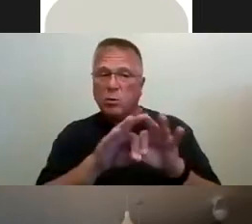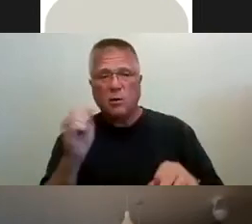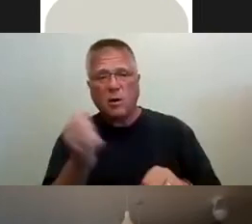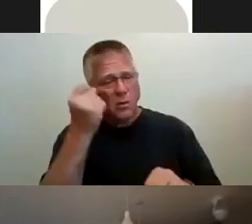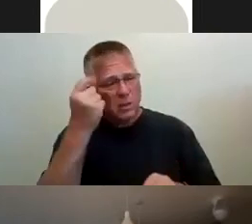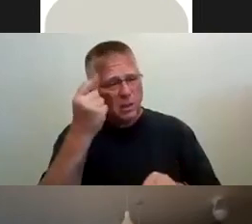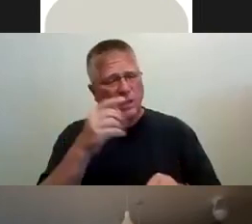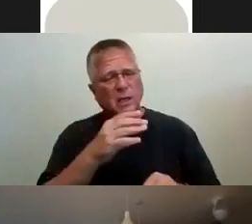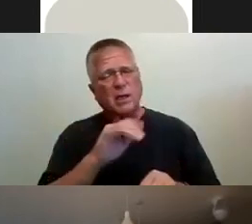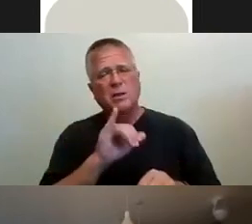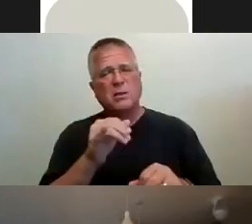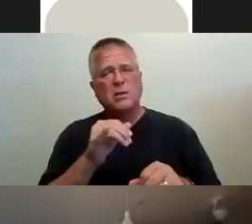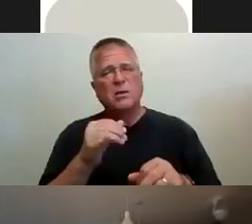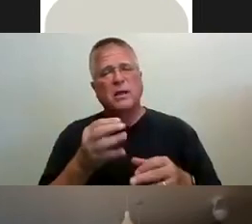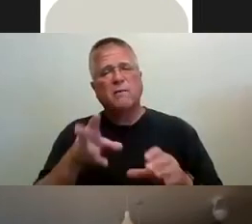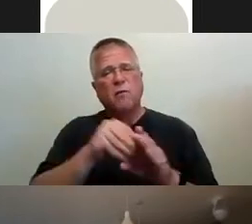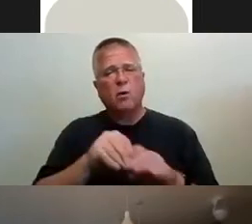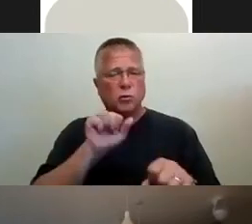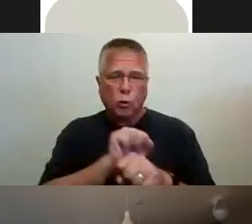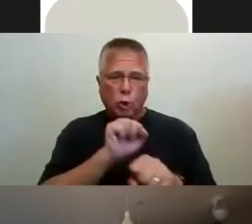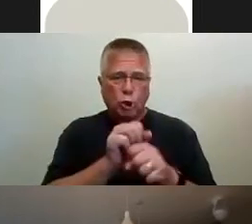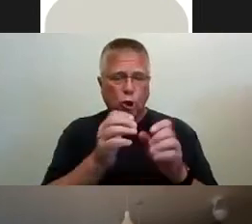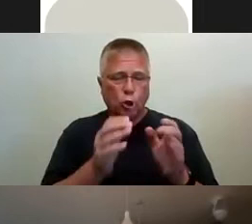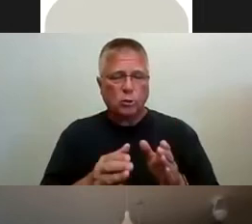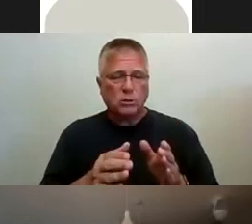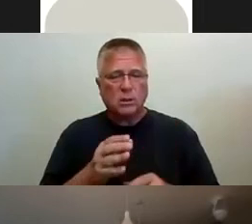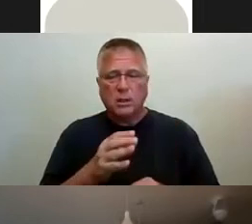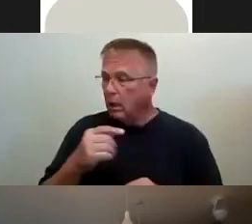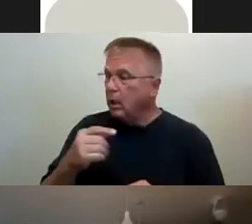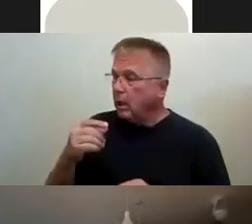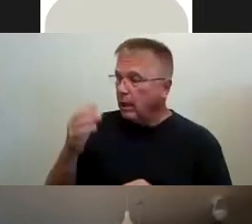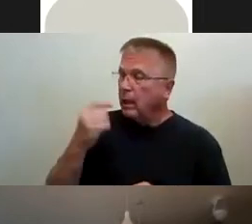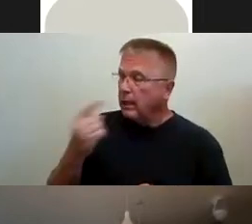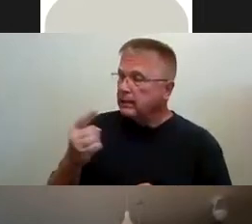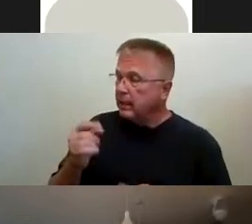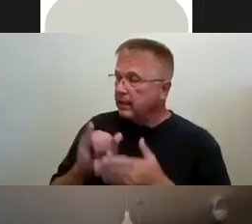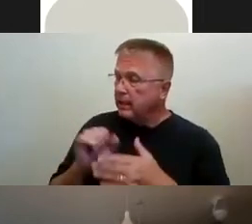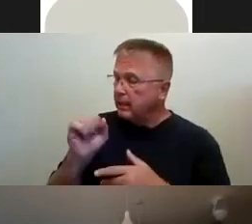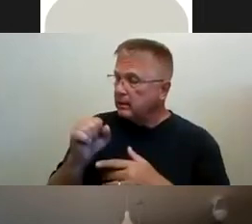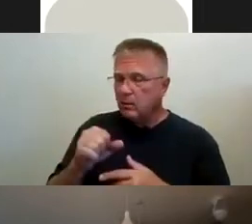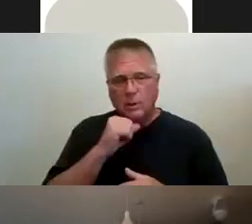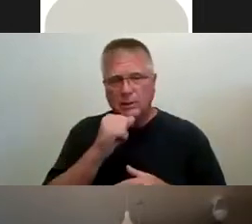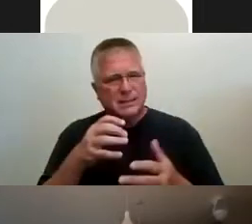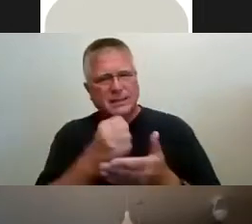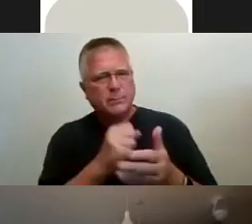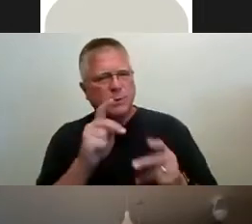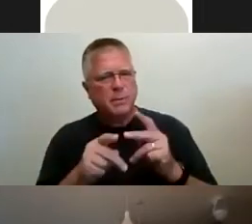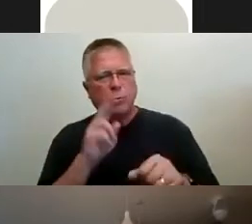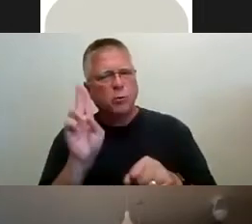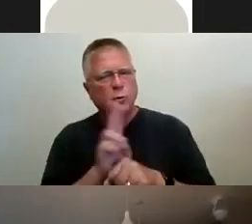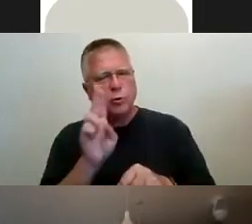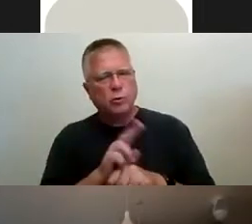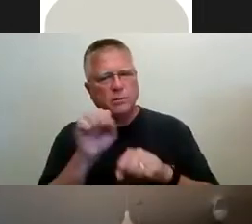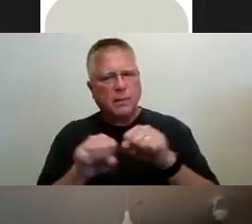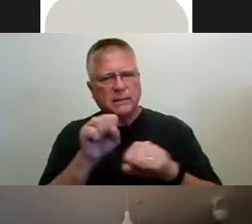also Right. only involves workers. Right, and it did, and so- I said that. Yeah, so it doesn't capture people who travel by bicycle who are